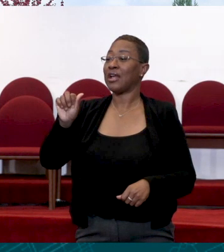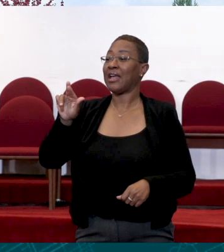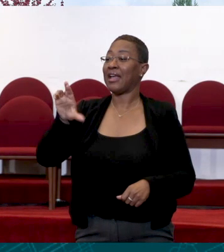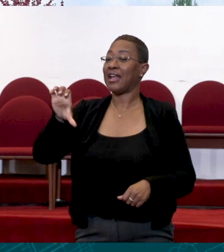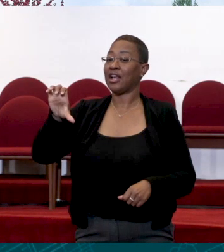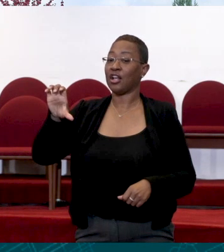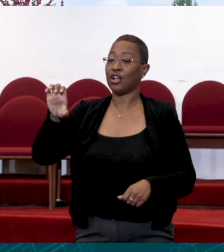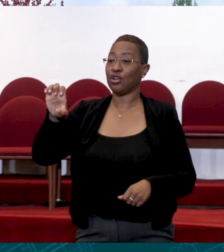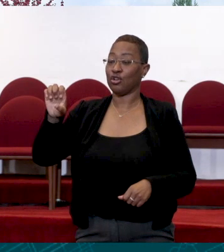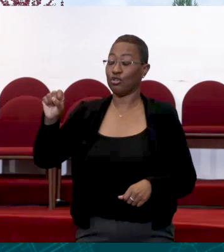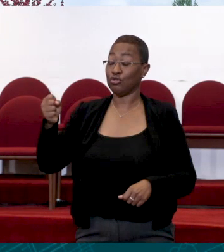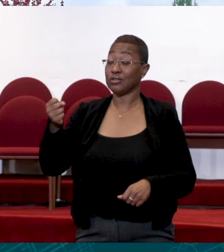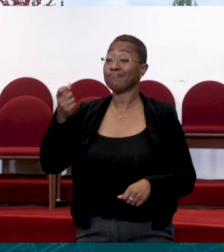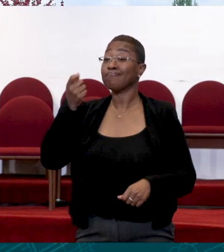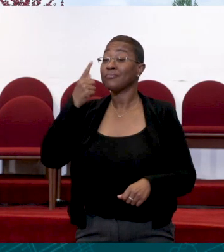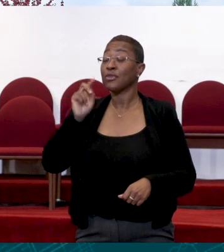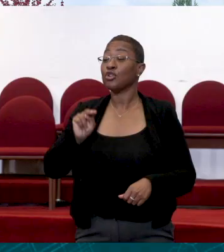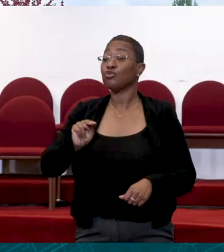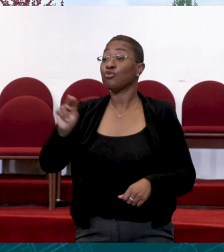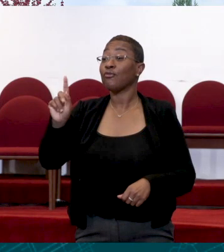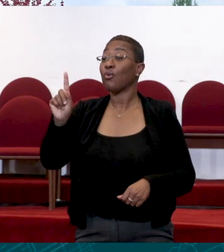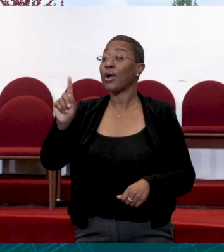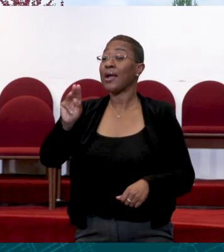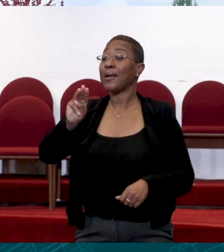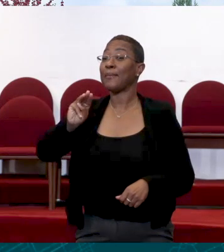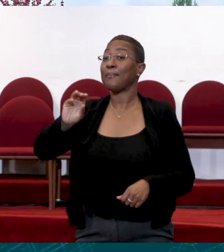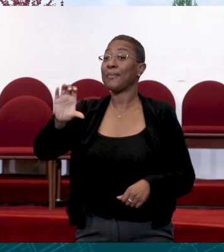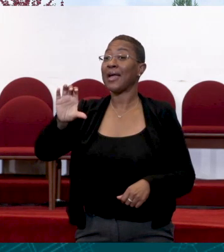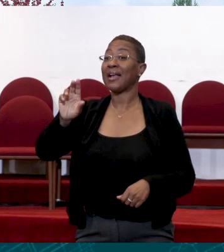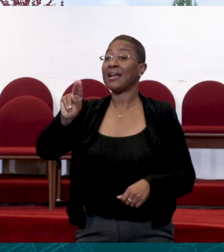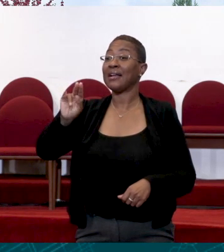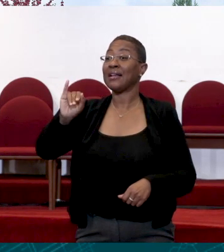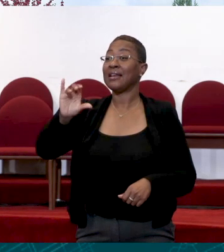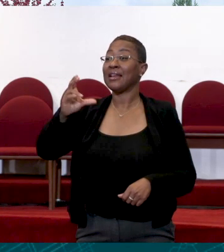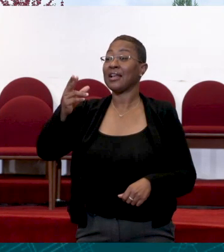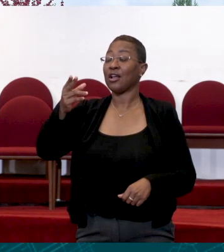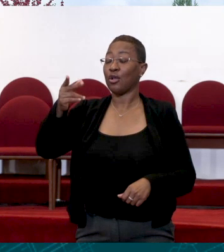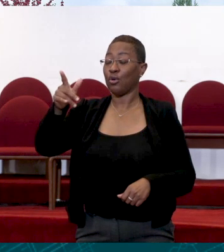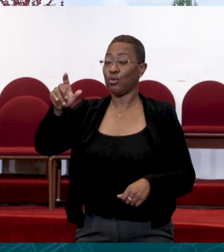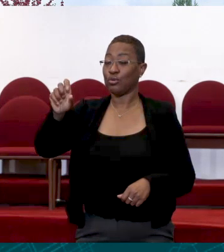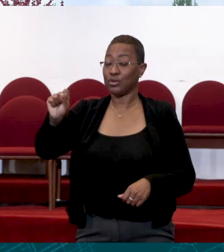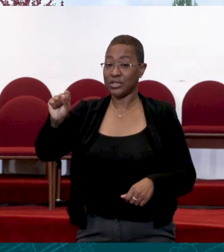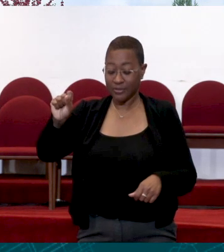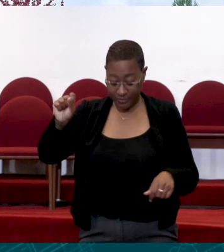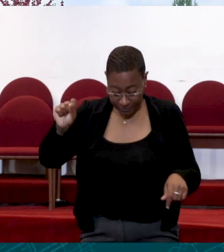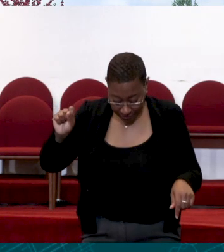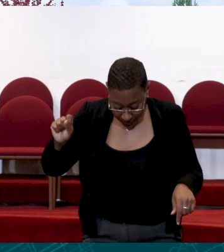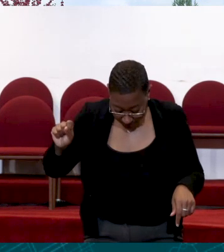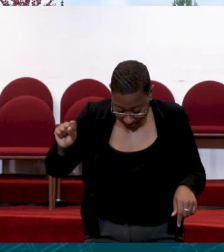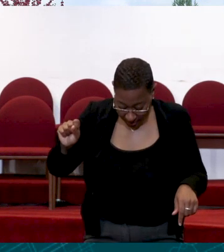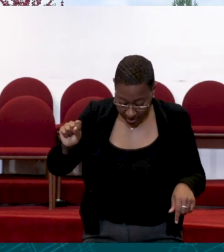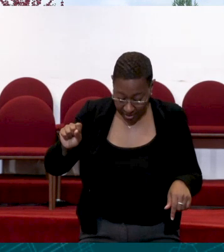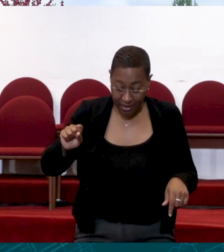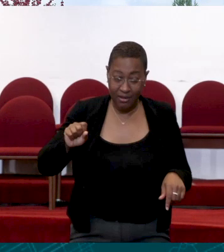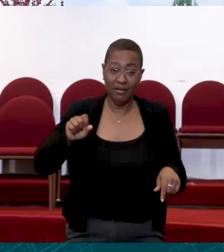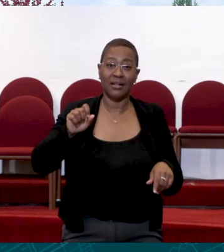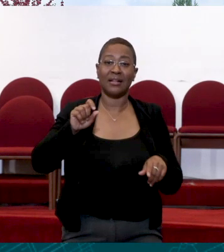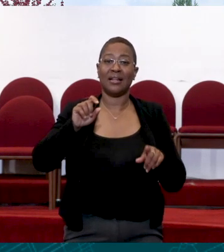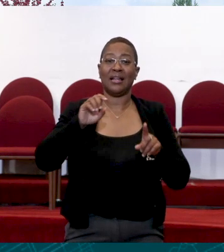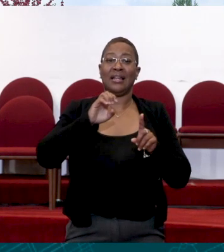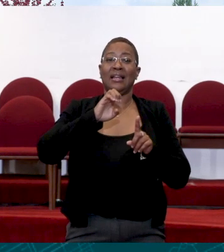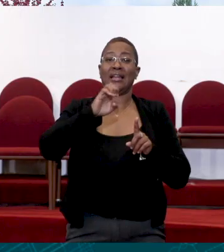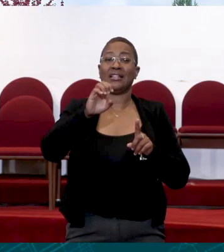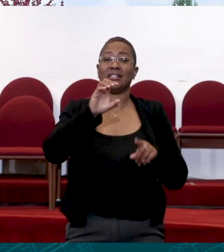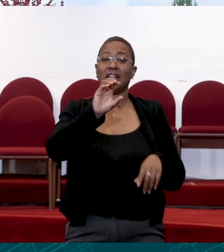of McNichols. And you've got one area east of Oakland